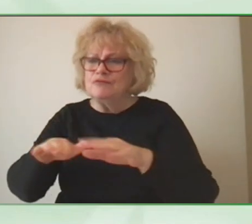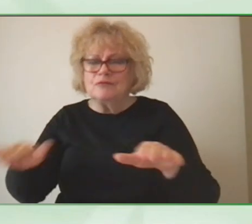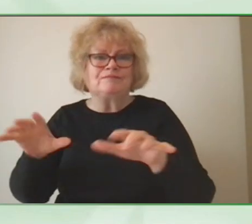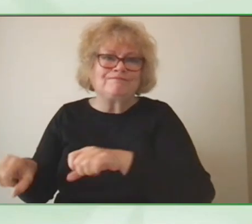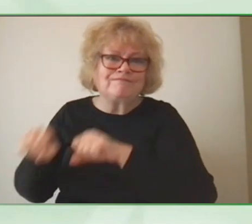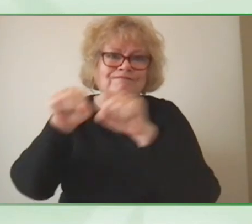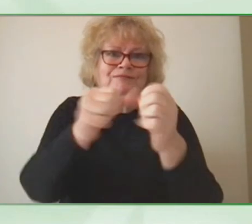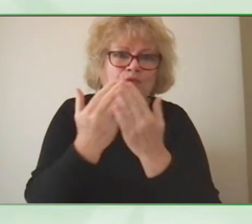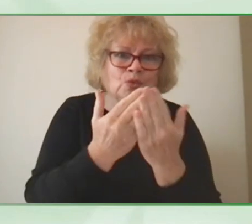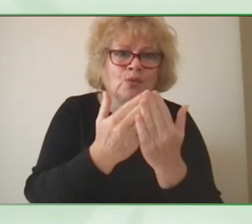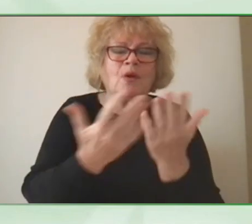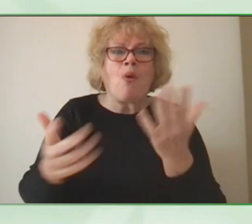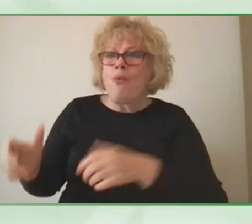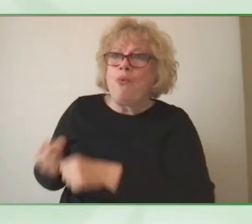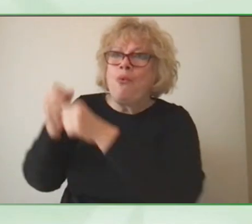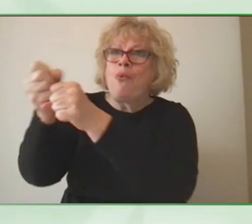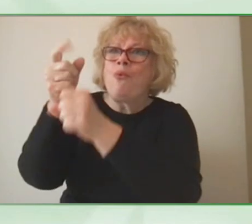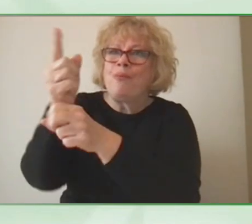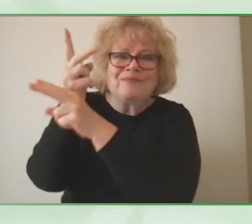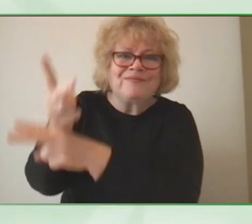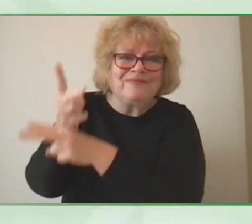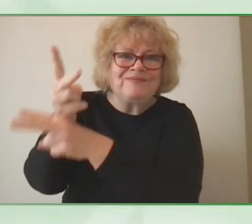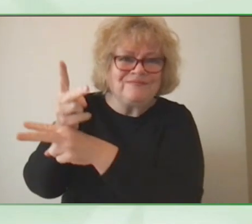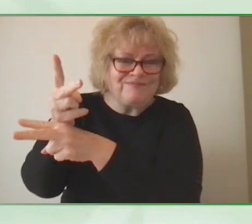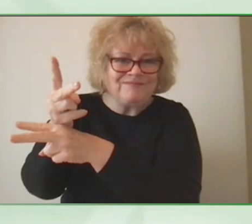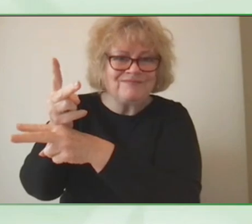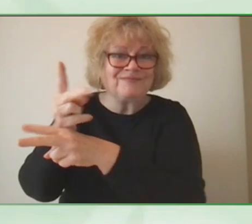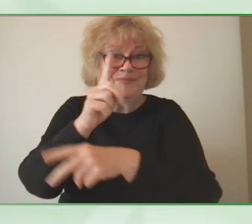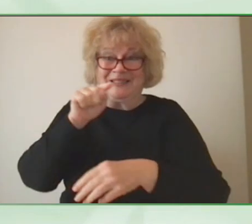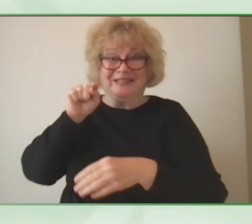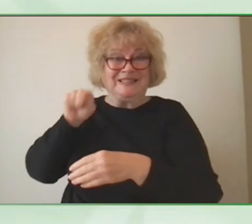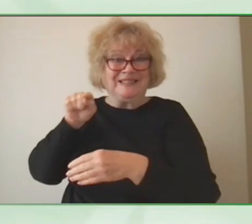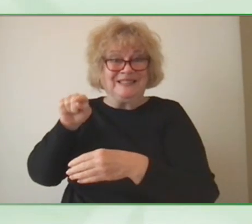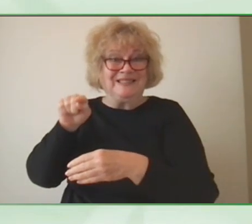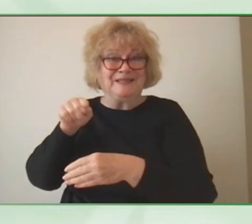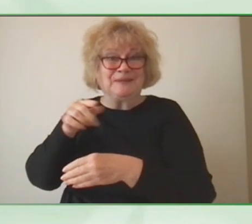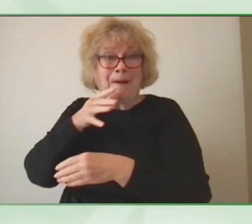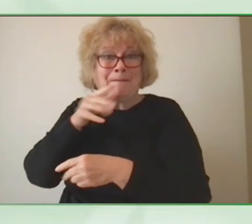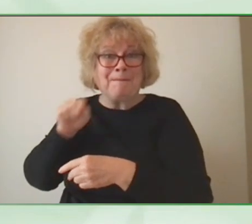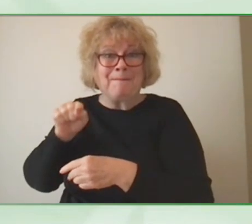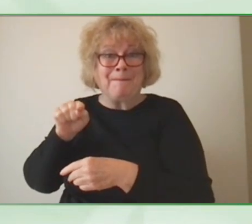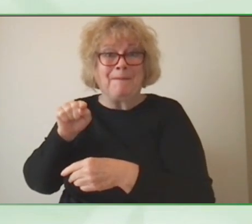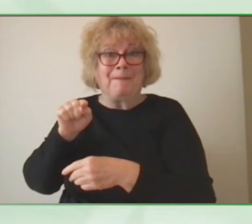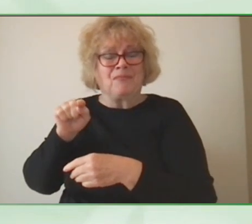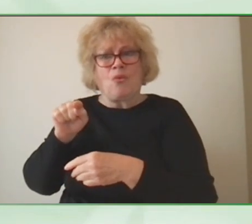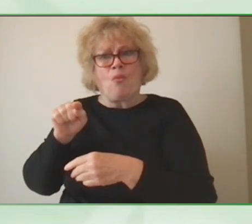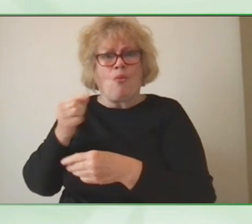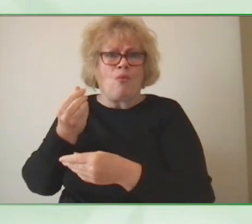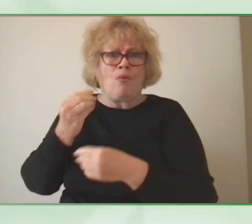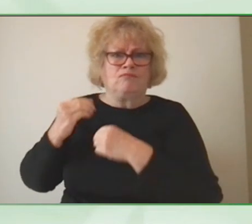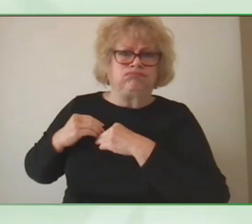And this mom, who's a senior executive with lots of money, lots of